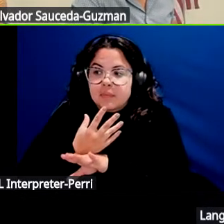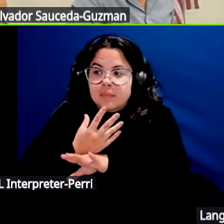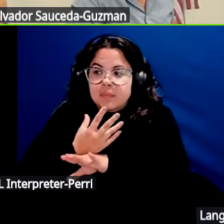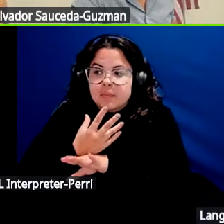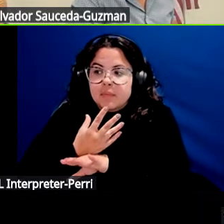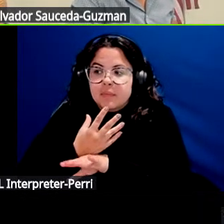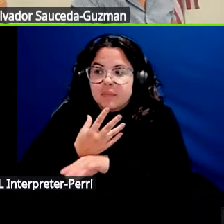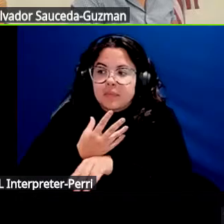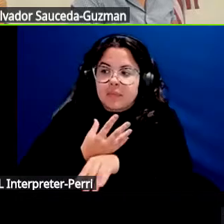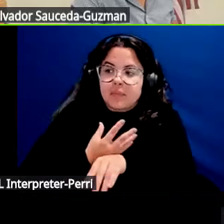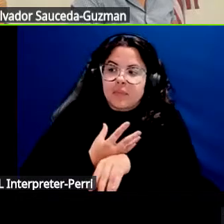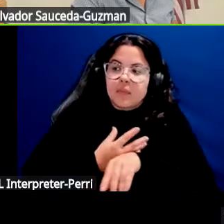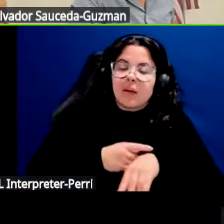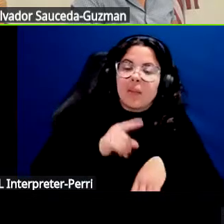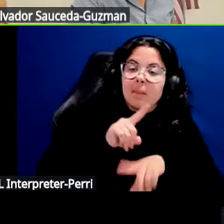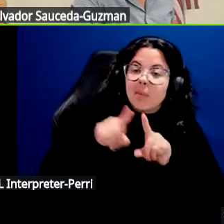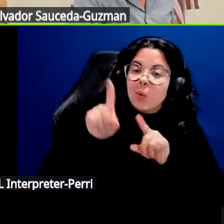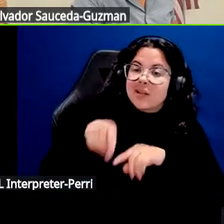in advance.